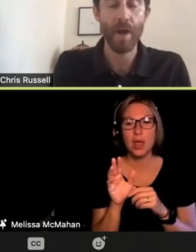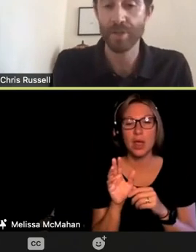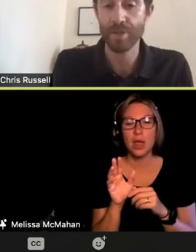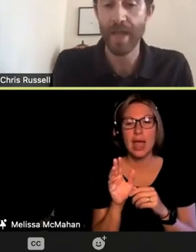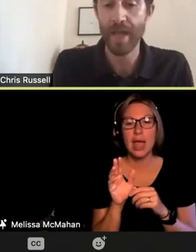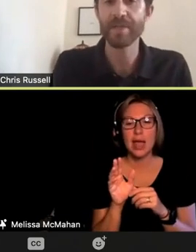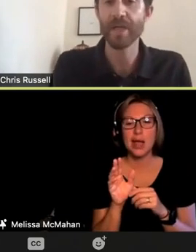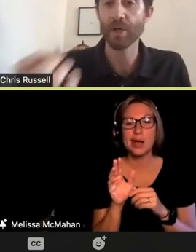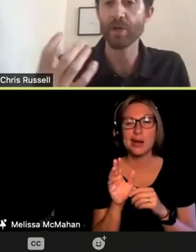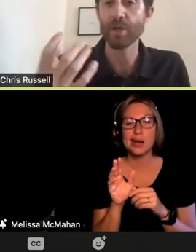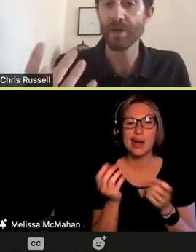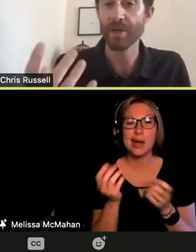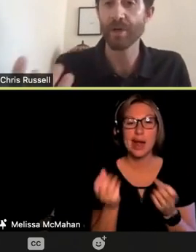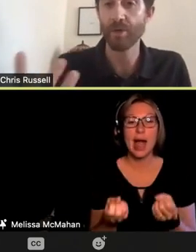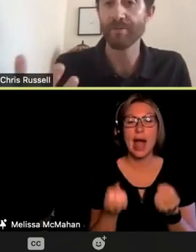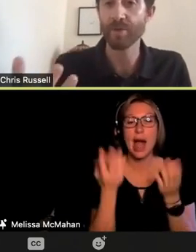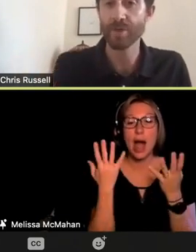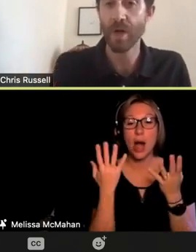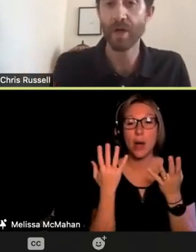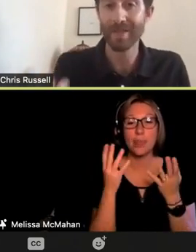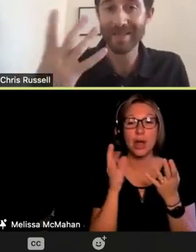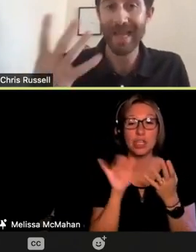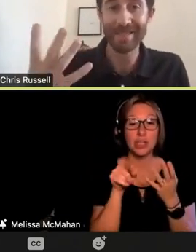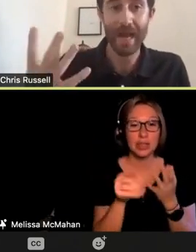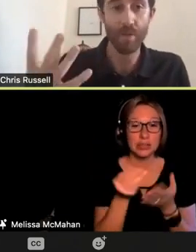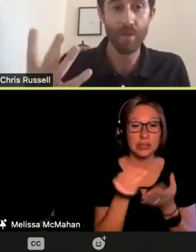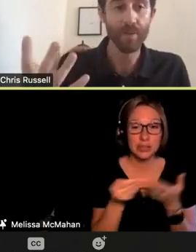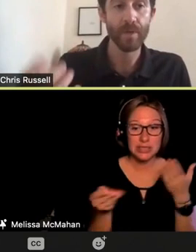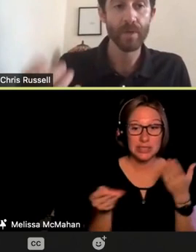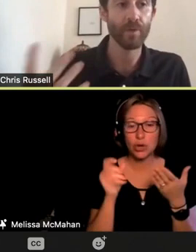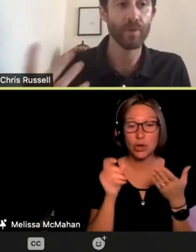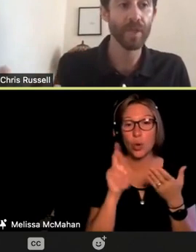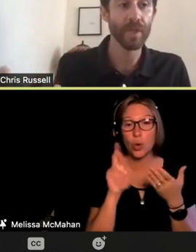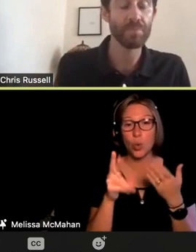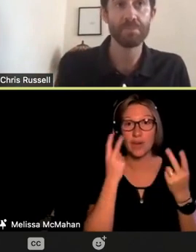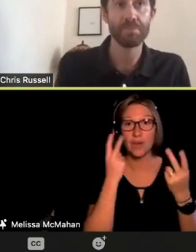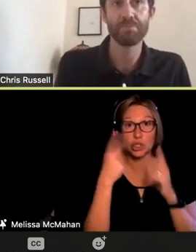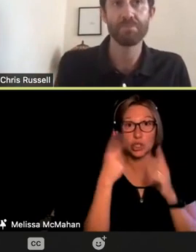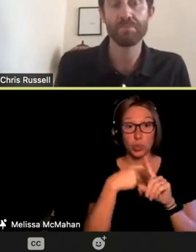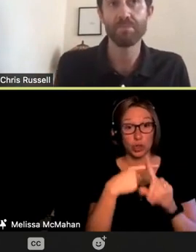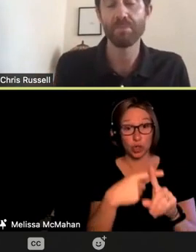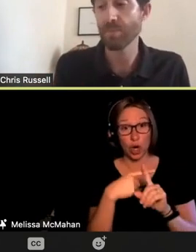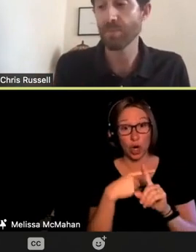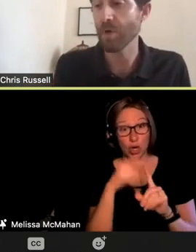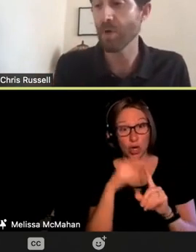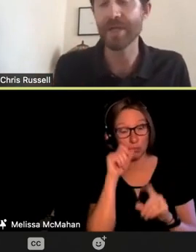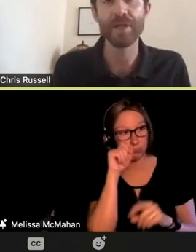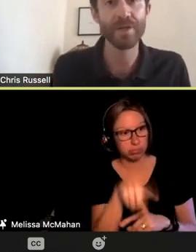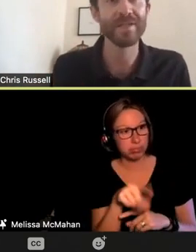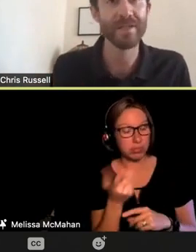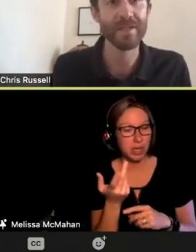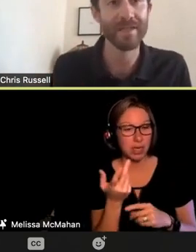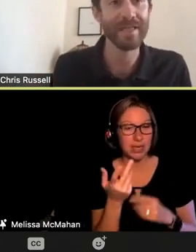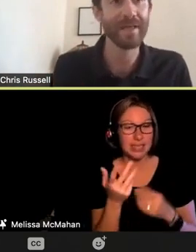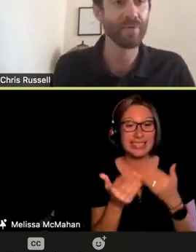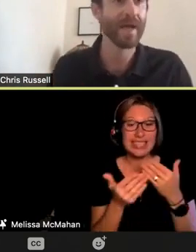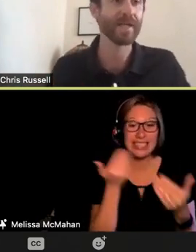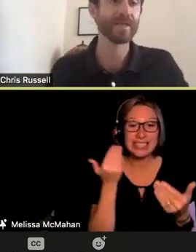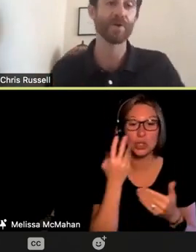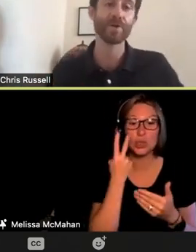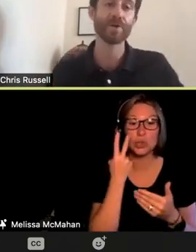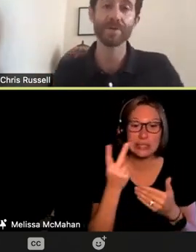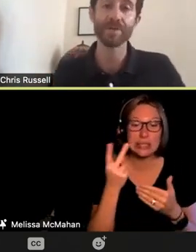how much any particular material or visual target stands out to really be, you know, easier to see